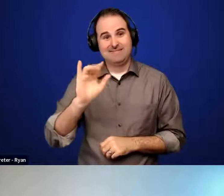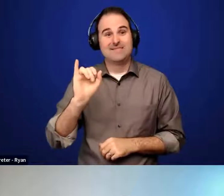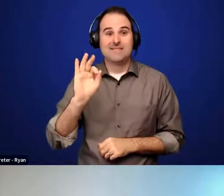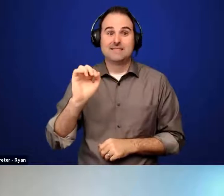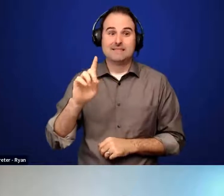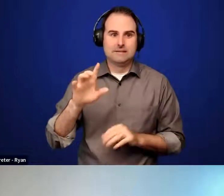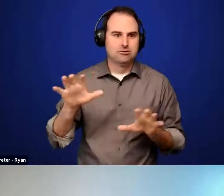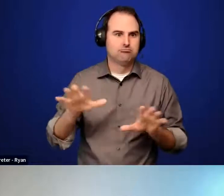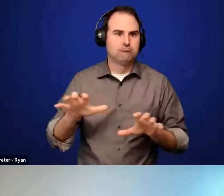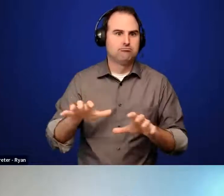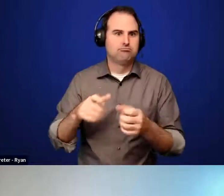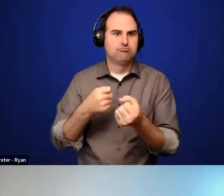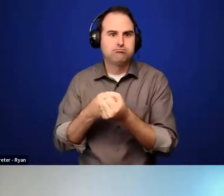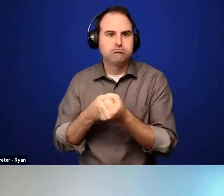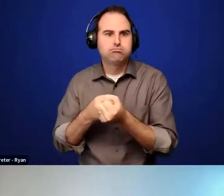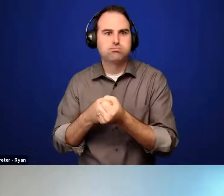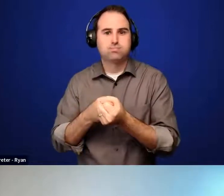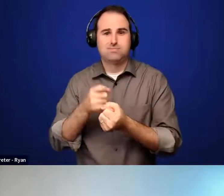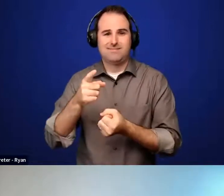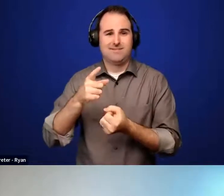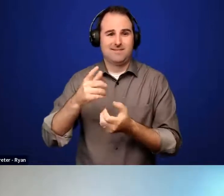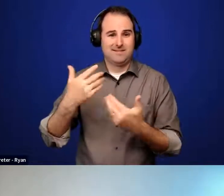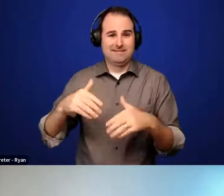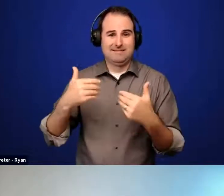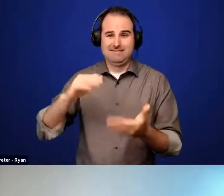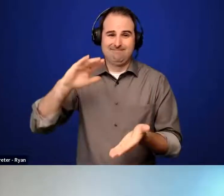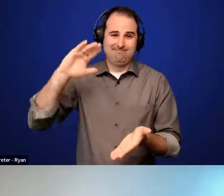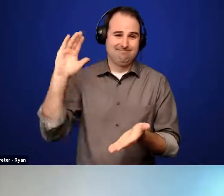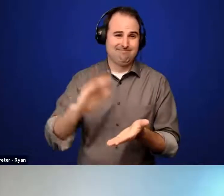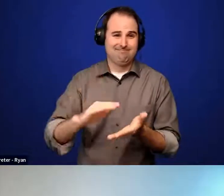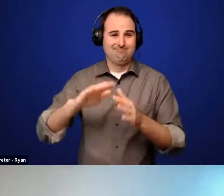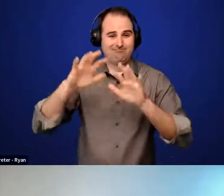have a huge decrease in precipitation,